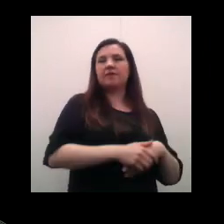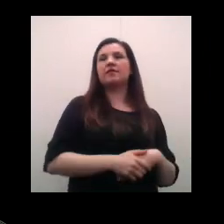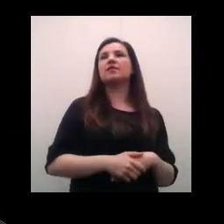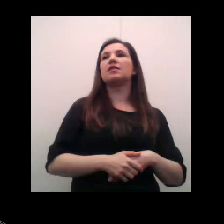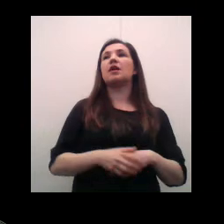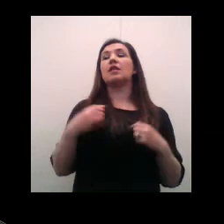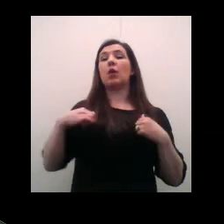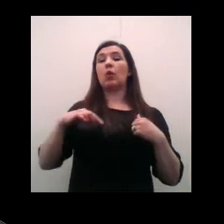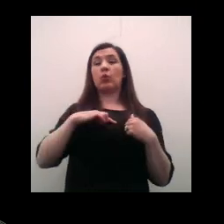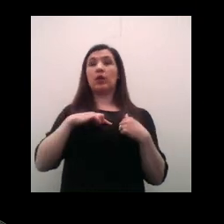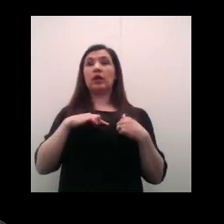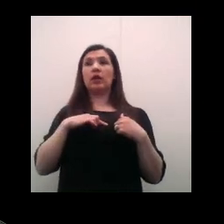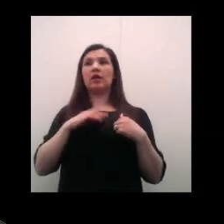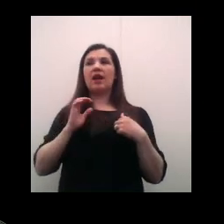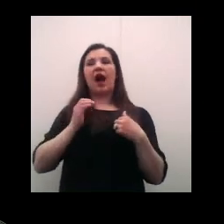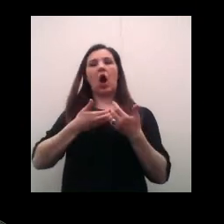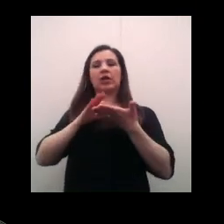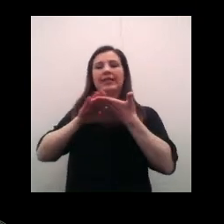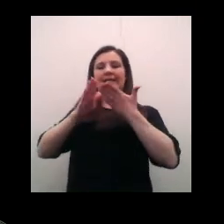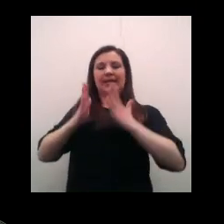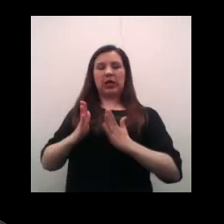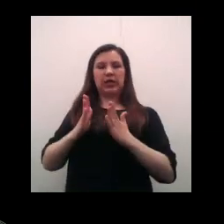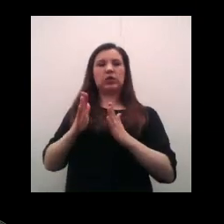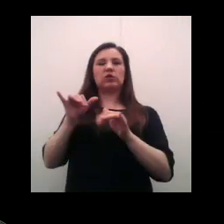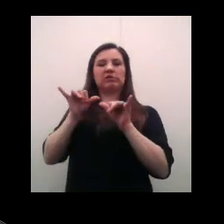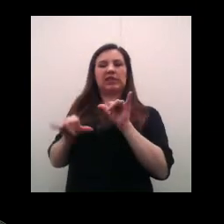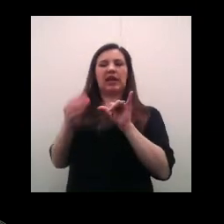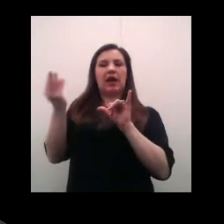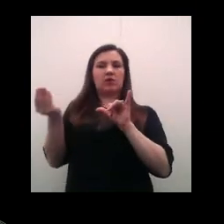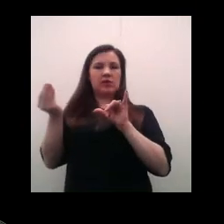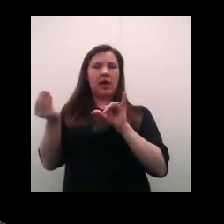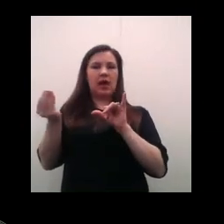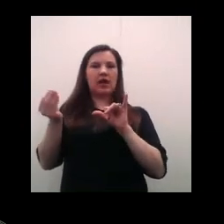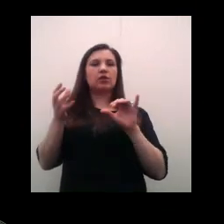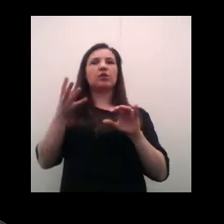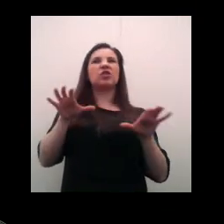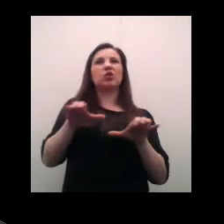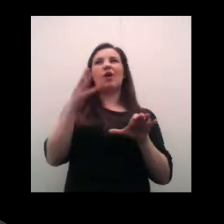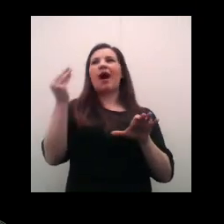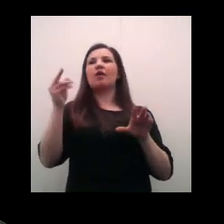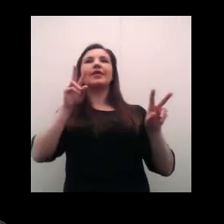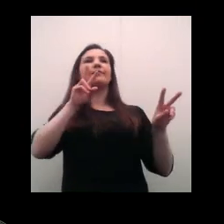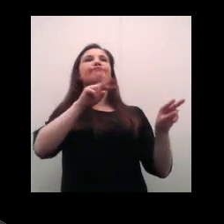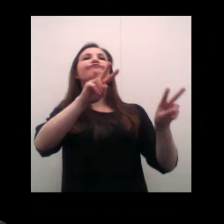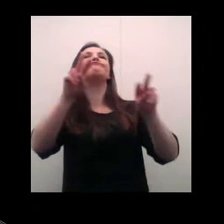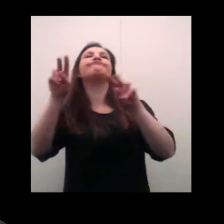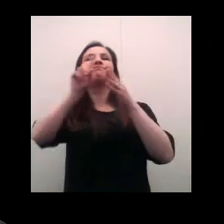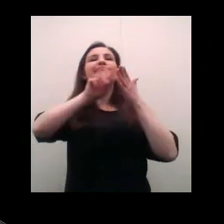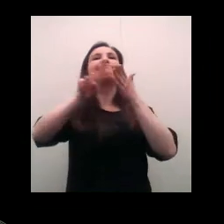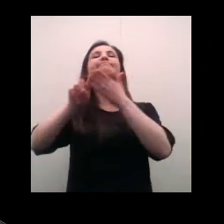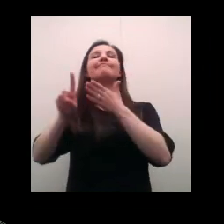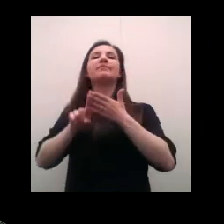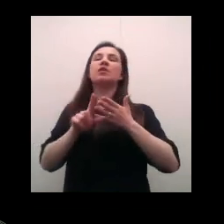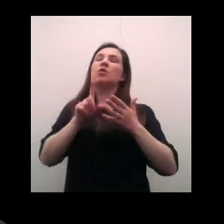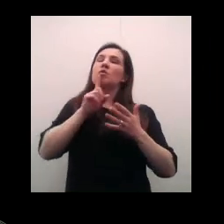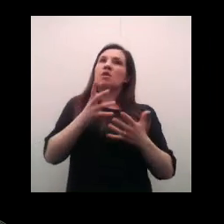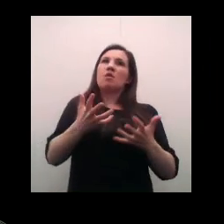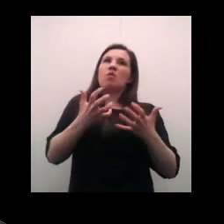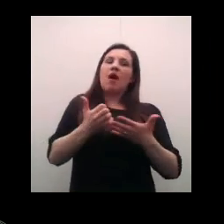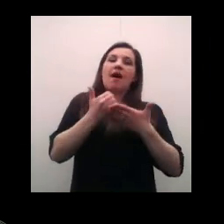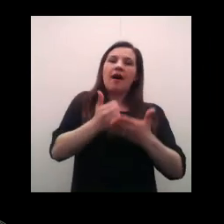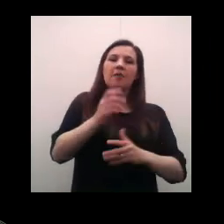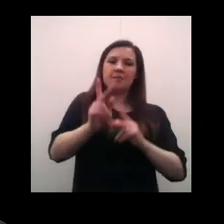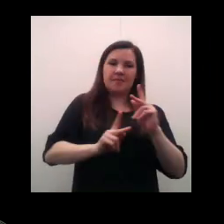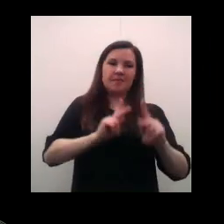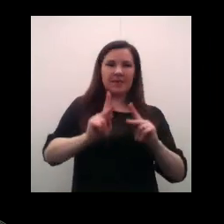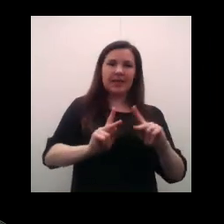will stay, our sanitarians will stay outside and do the outside part of the inspection. So we really want to help people make